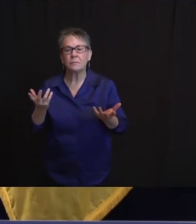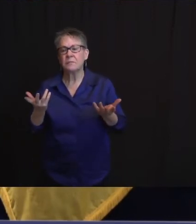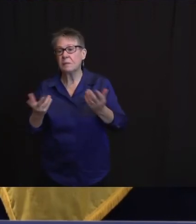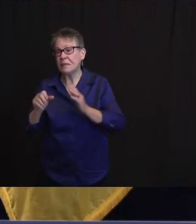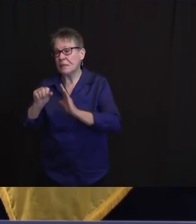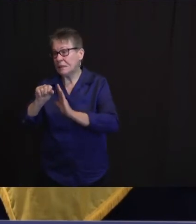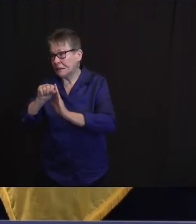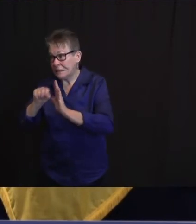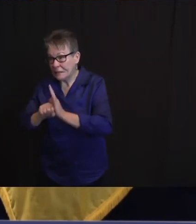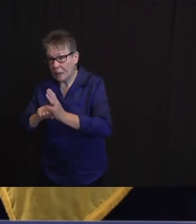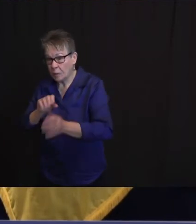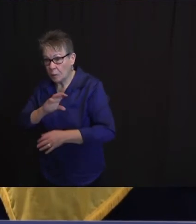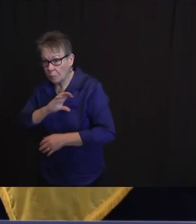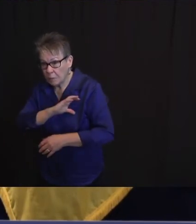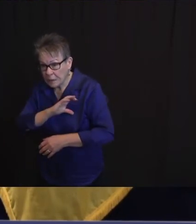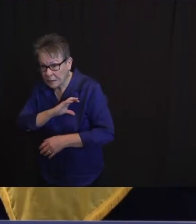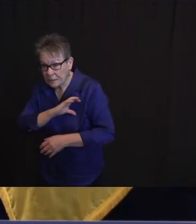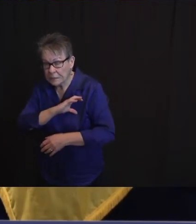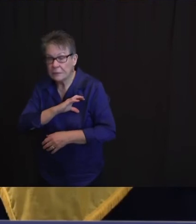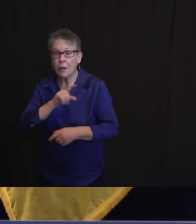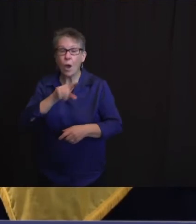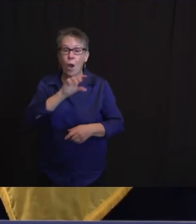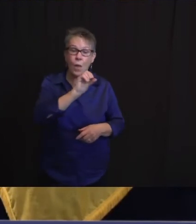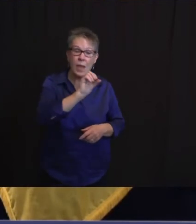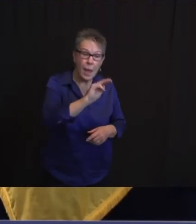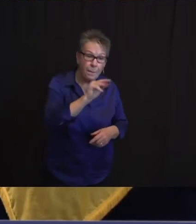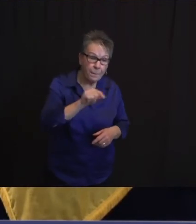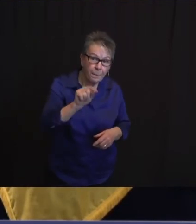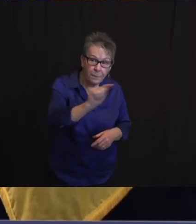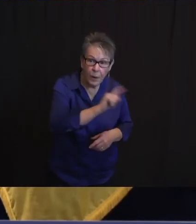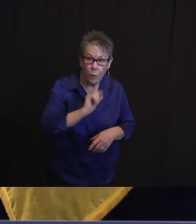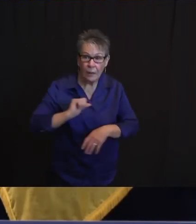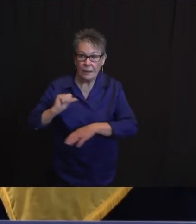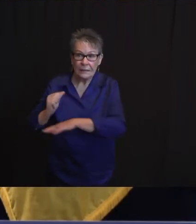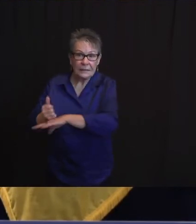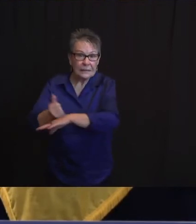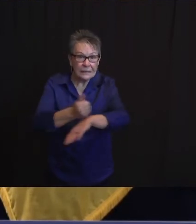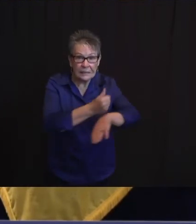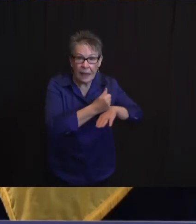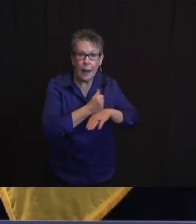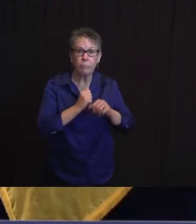like structurally building the mega sites, by example.